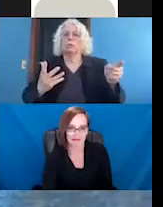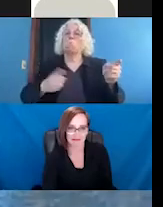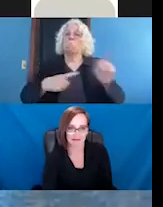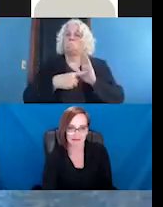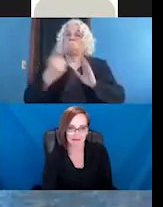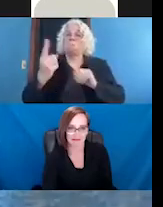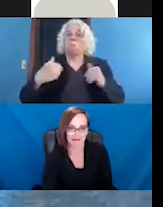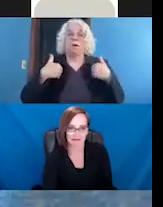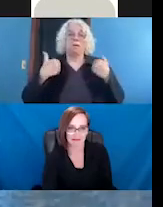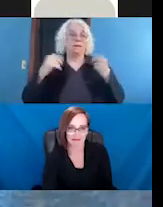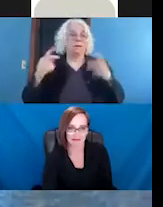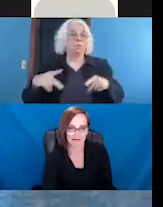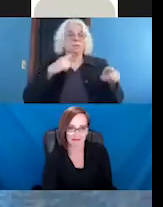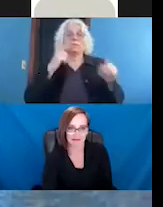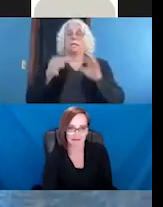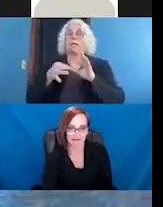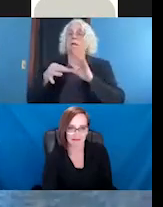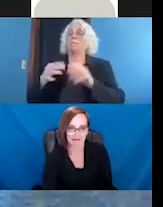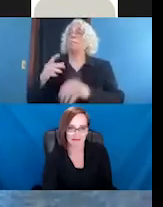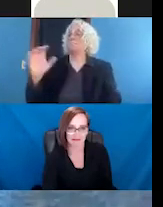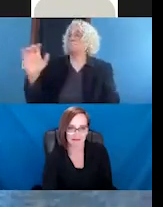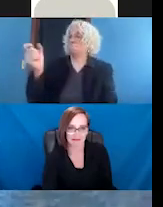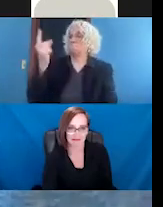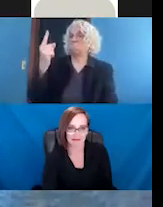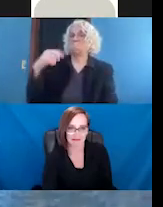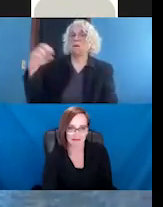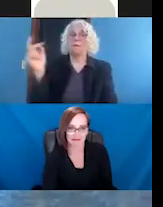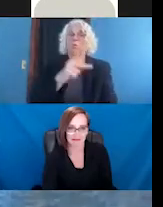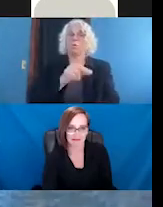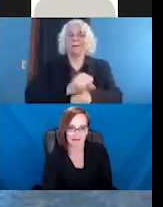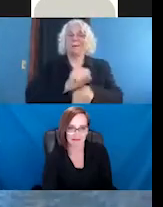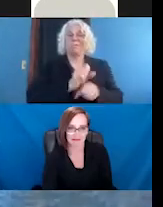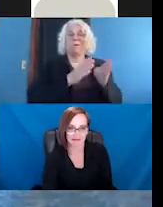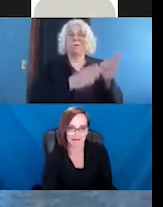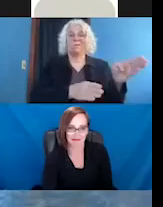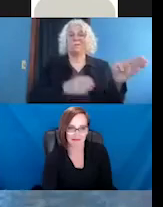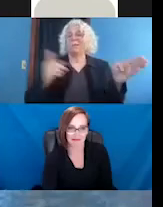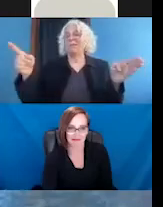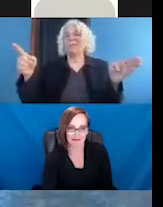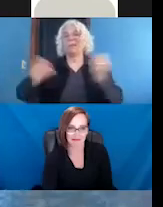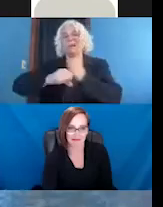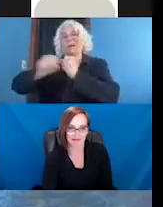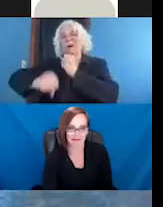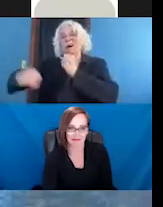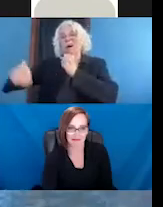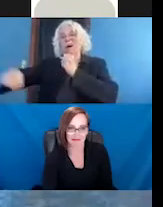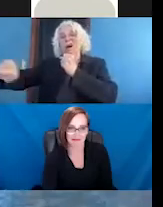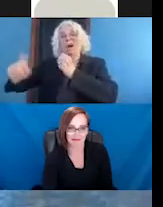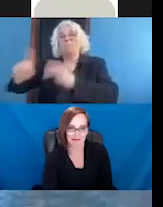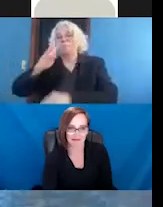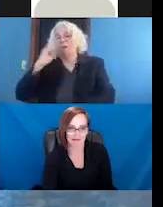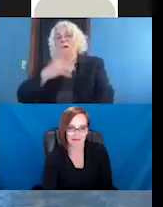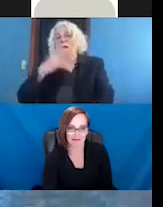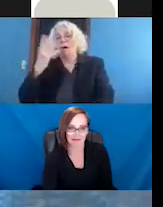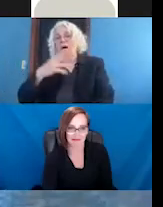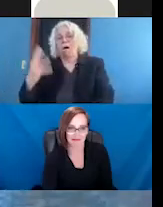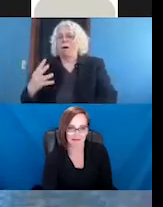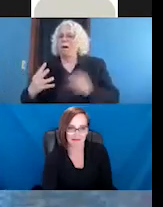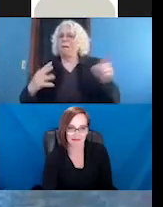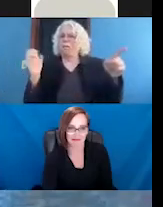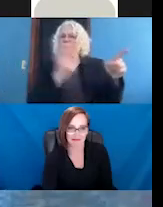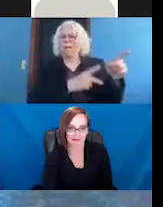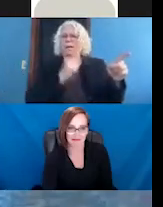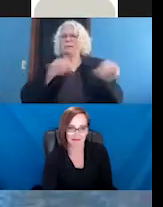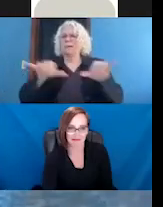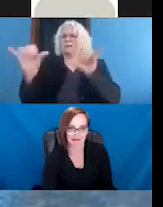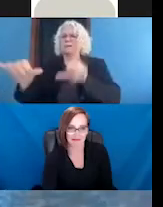what? I'm going back to the streets and do activism. This is taking too long, and people aren't listening to us. And so I was listening to